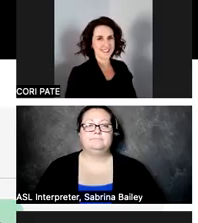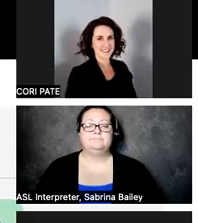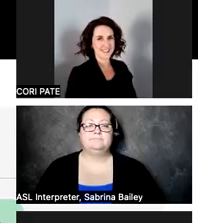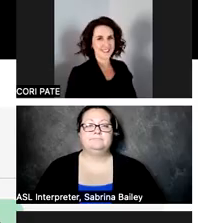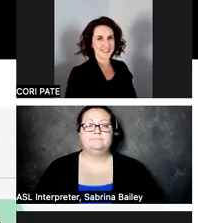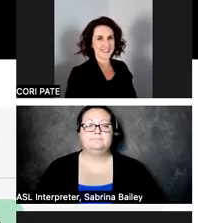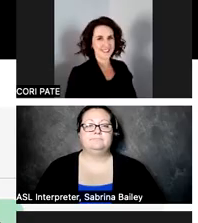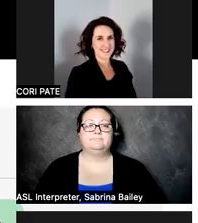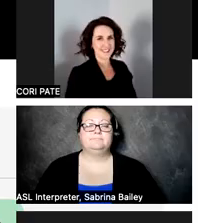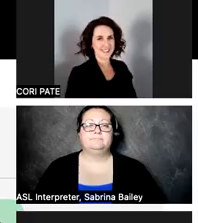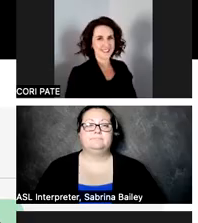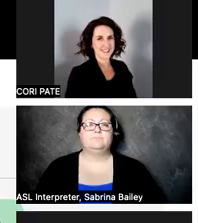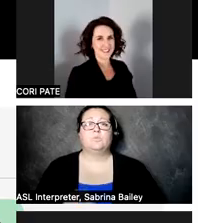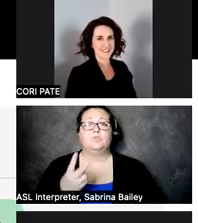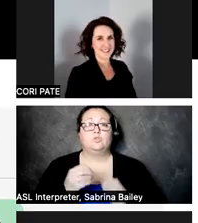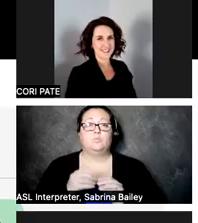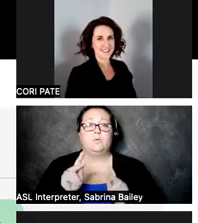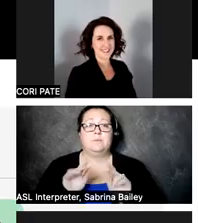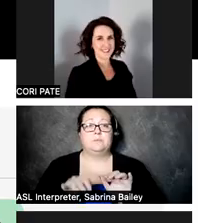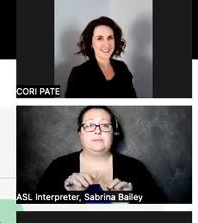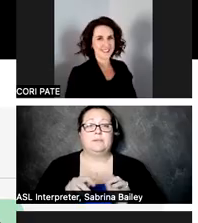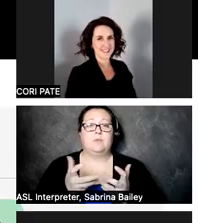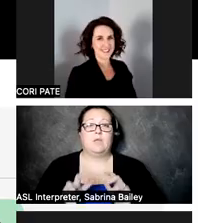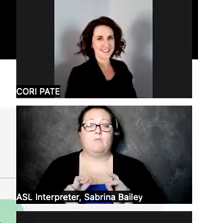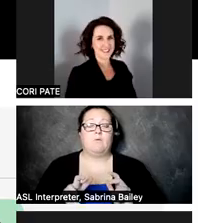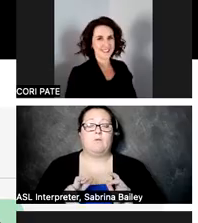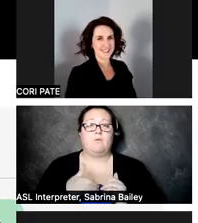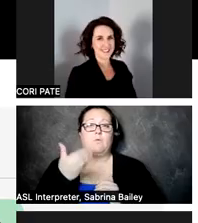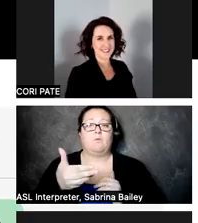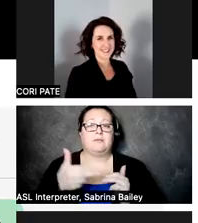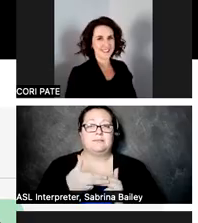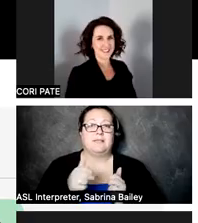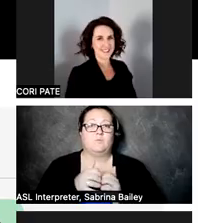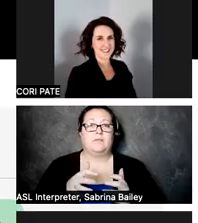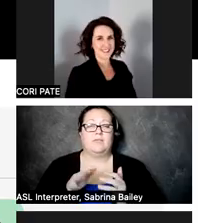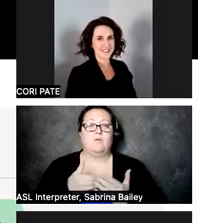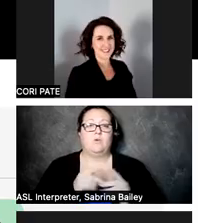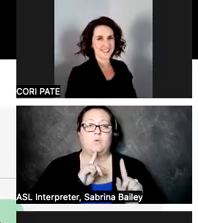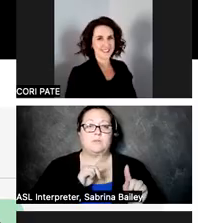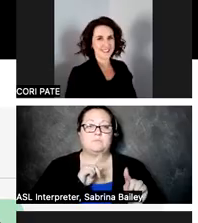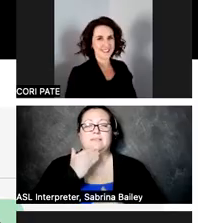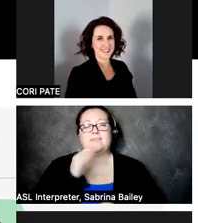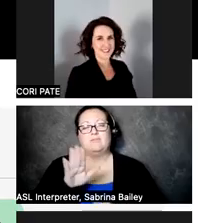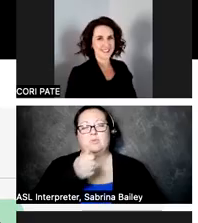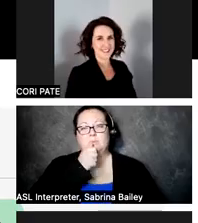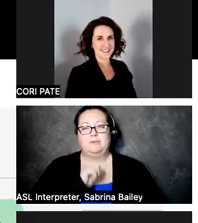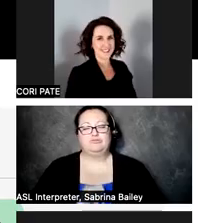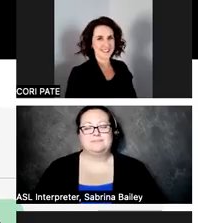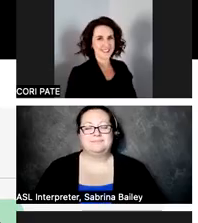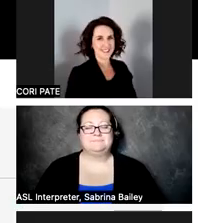I see 2 more participants typing, so I don't want to go to the next slide without getting all responses. Thank you for your patience, everyone.